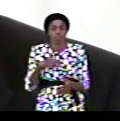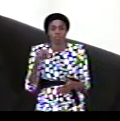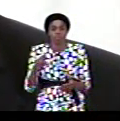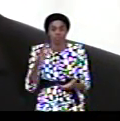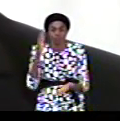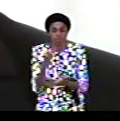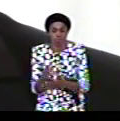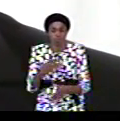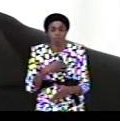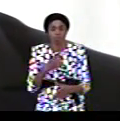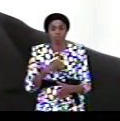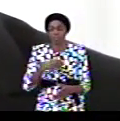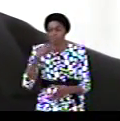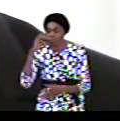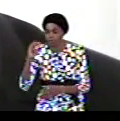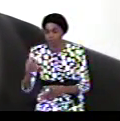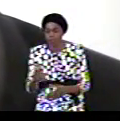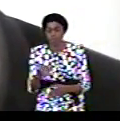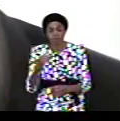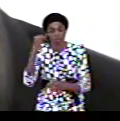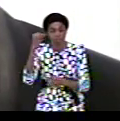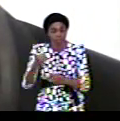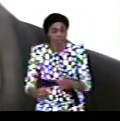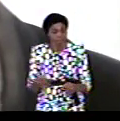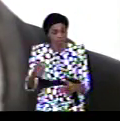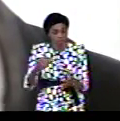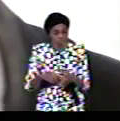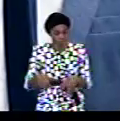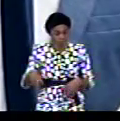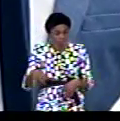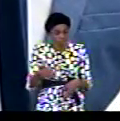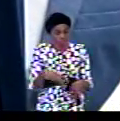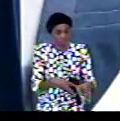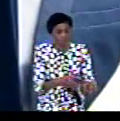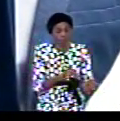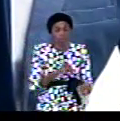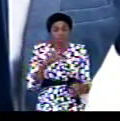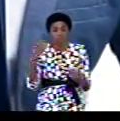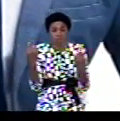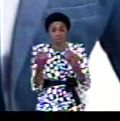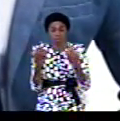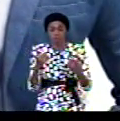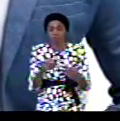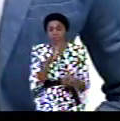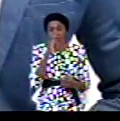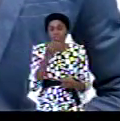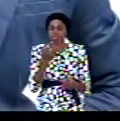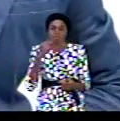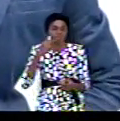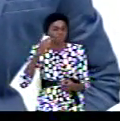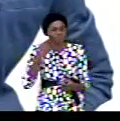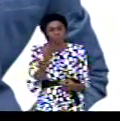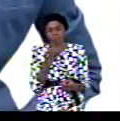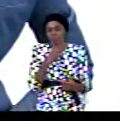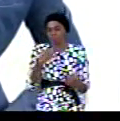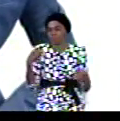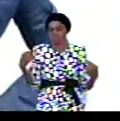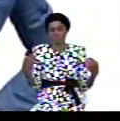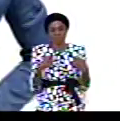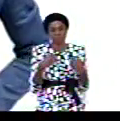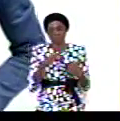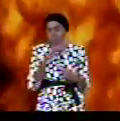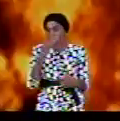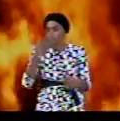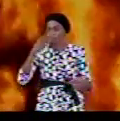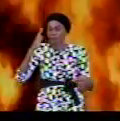tell them the end of the journey of sinfulness is bitter, is painful, is